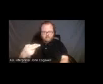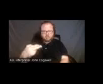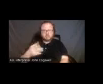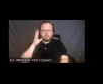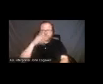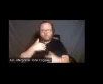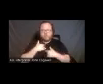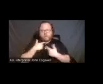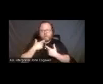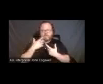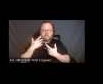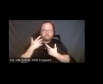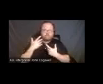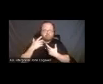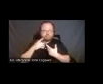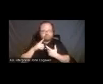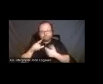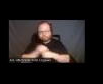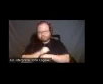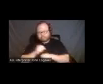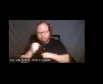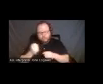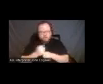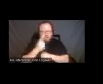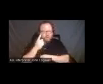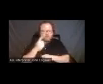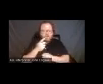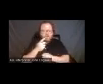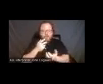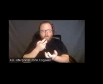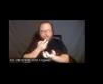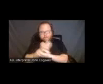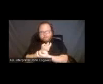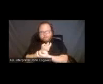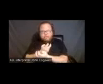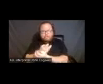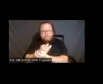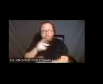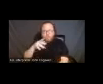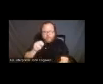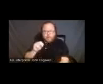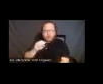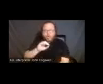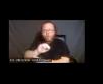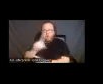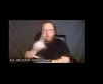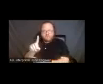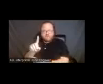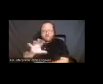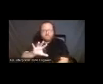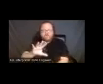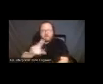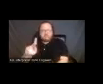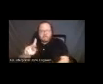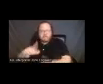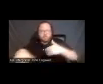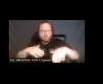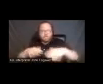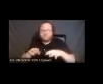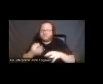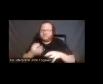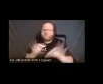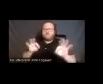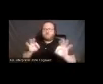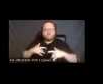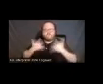an inaugural poisoning and overdose awareness 5K walk. These are free events. There will be